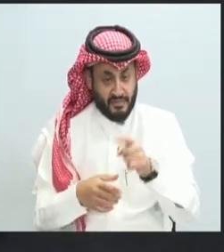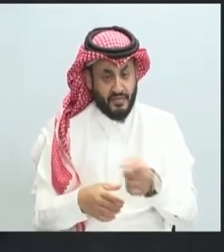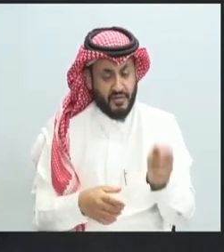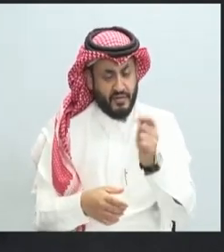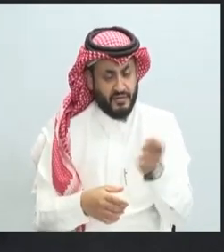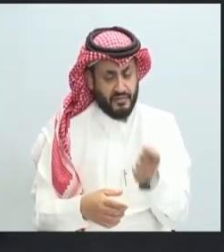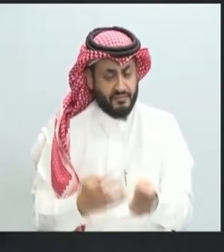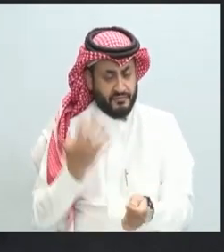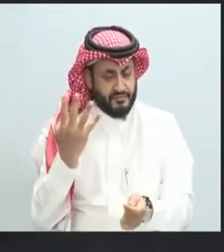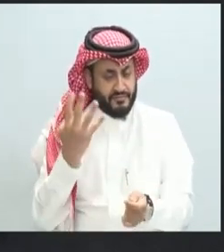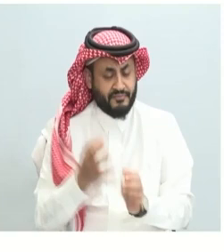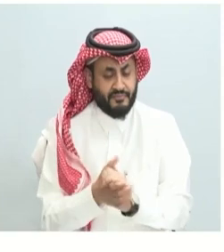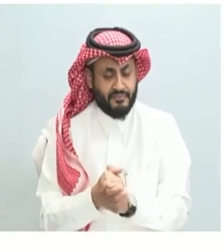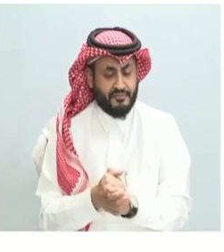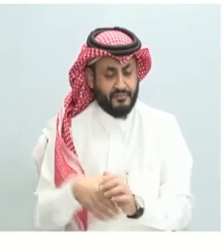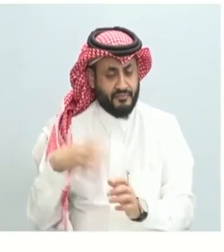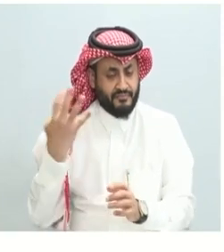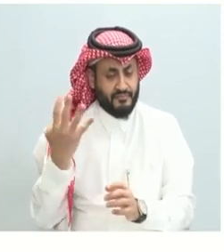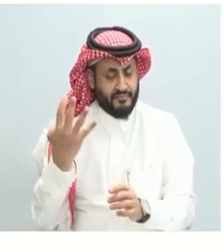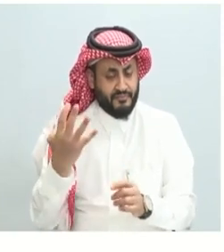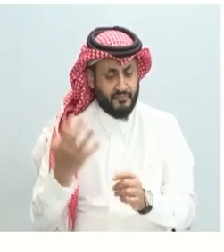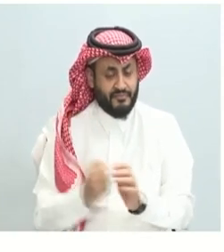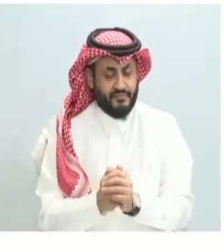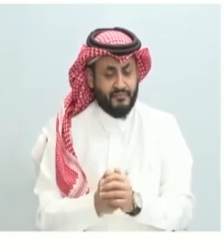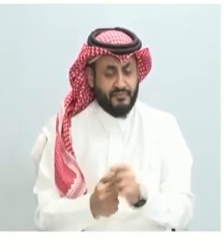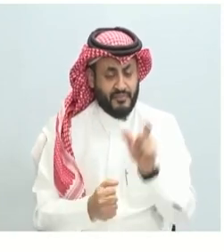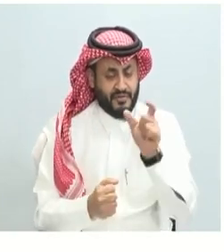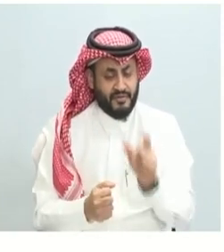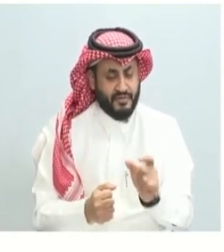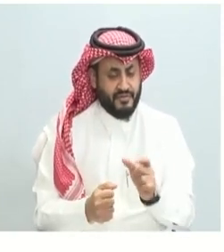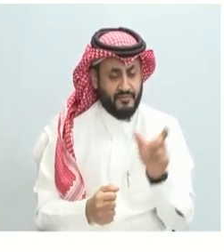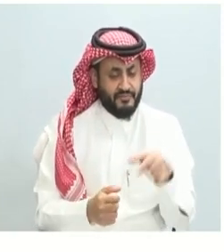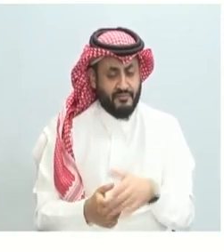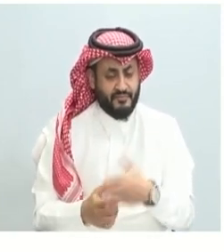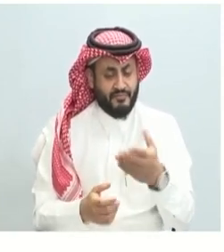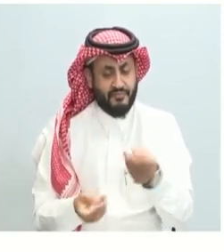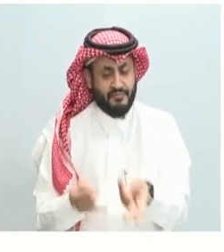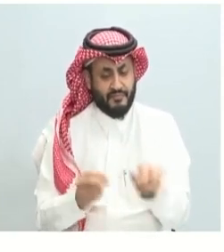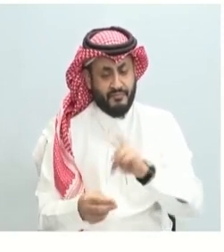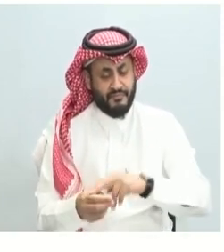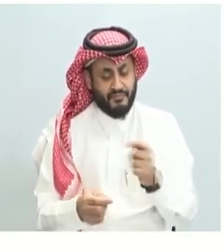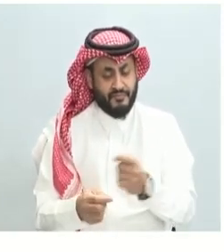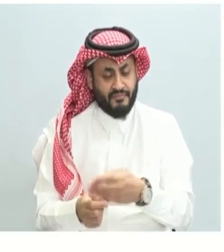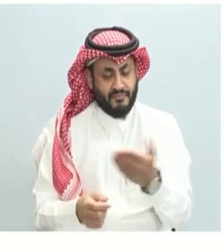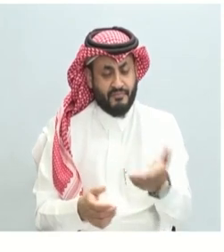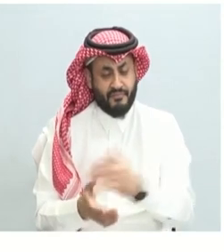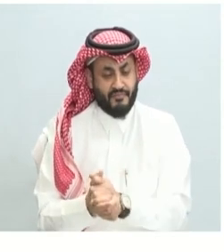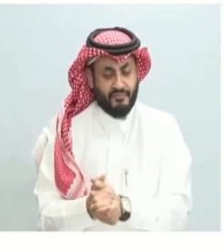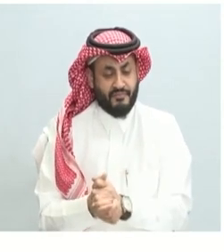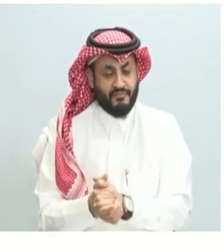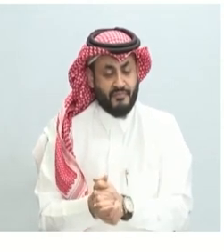then you have to write number four under this person and write the following